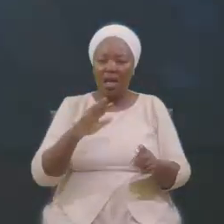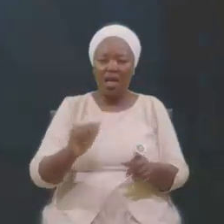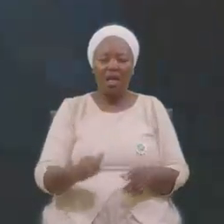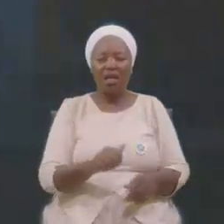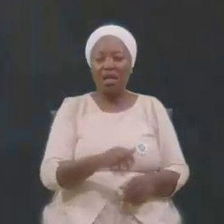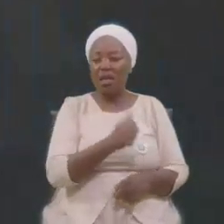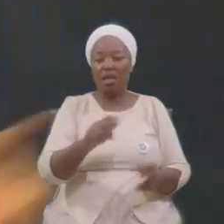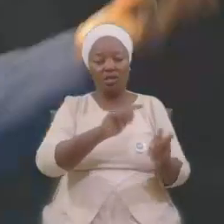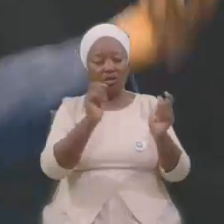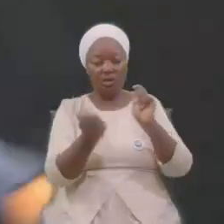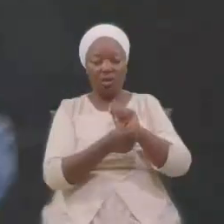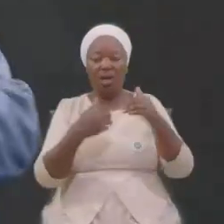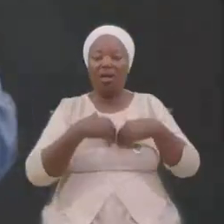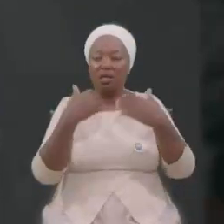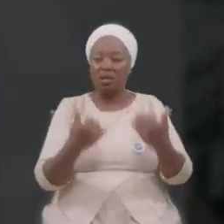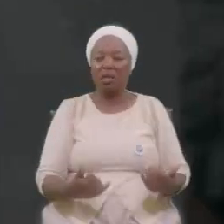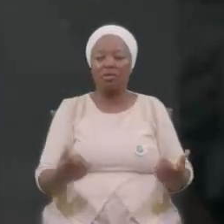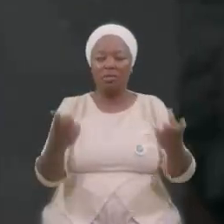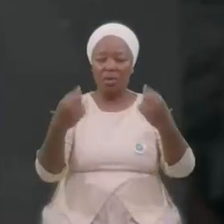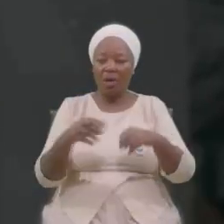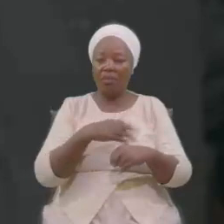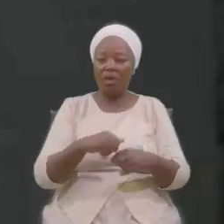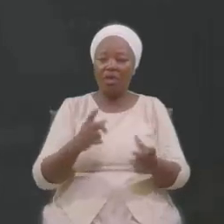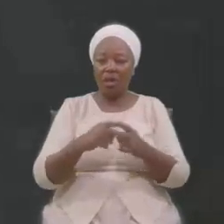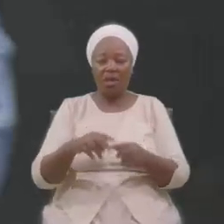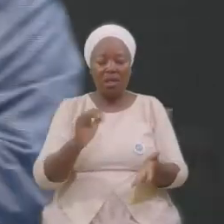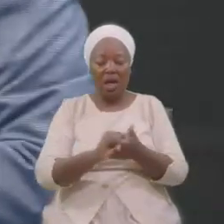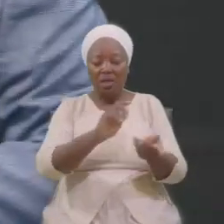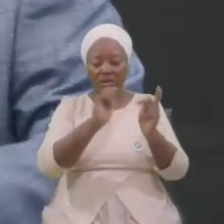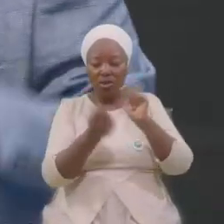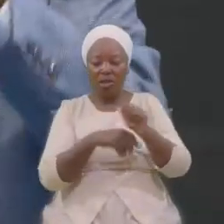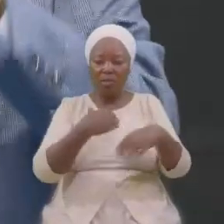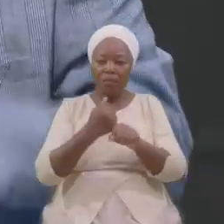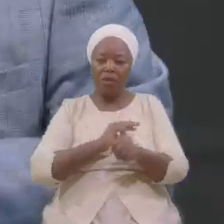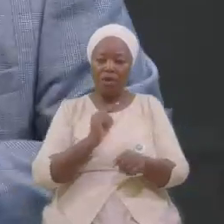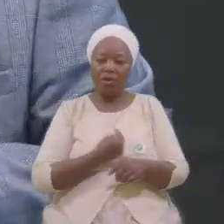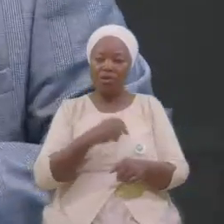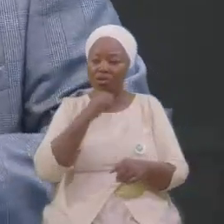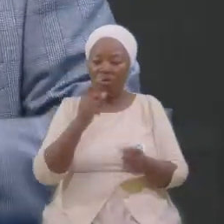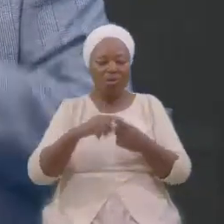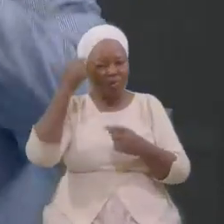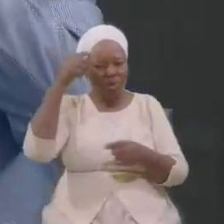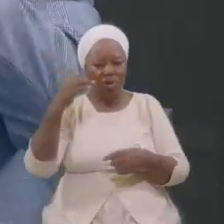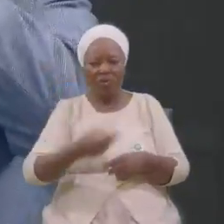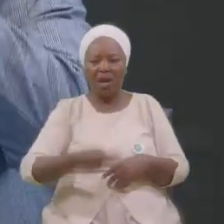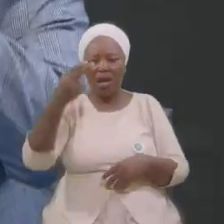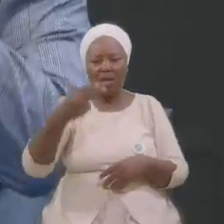now come. And the change makes us not to mind high things,